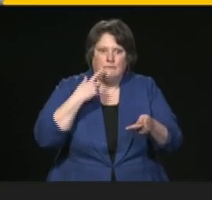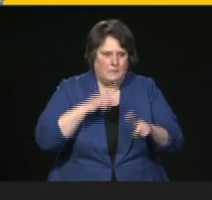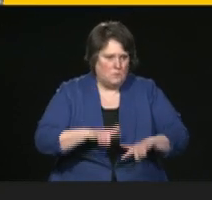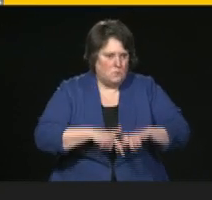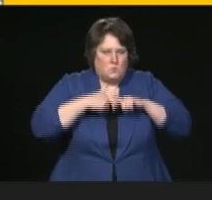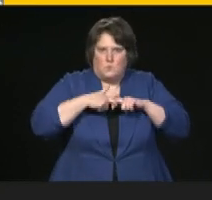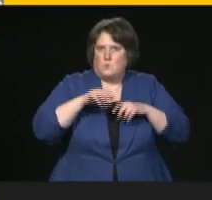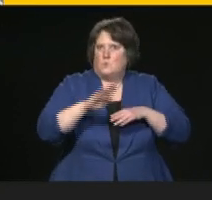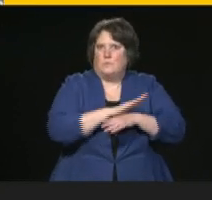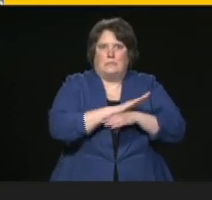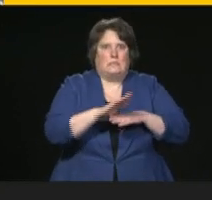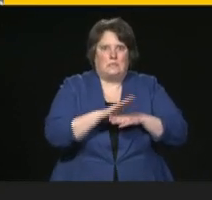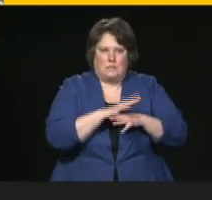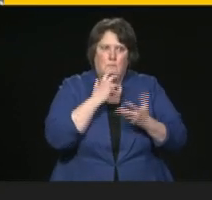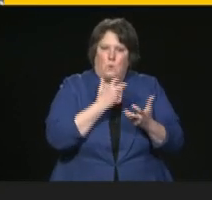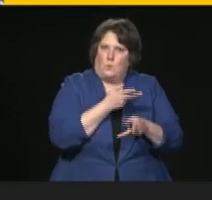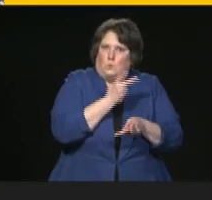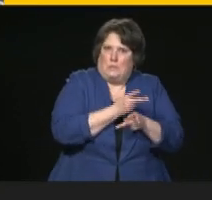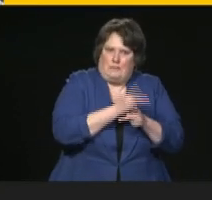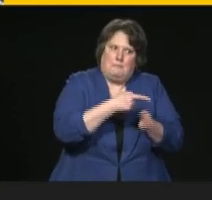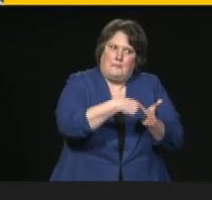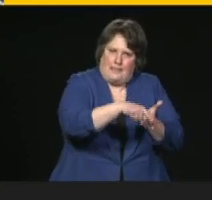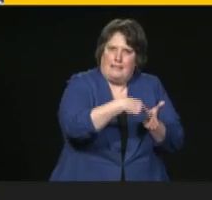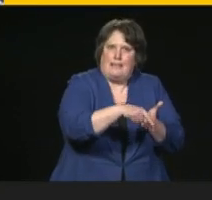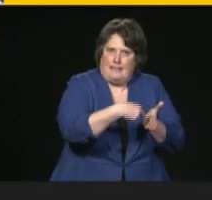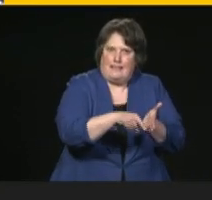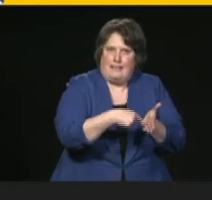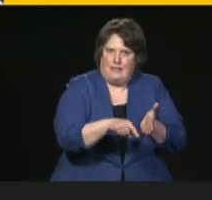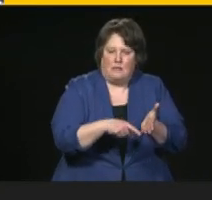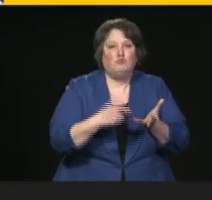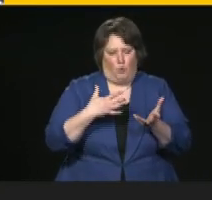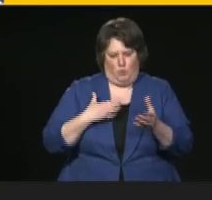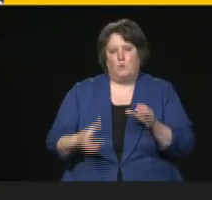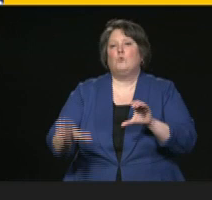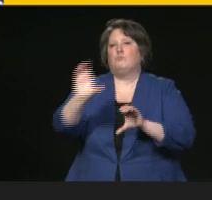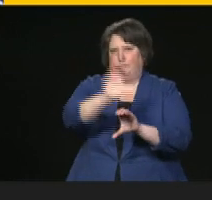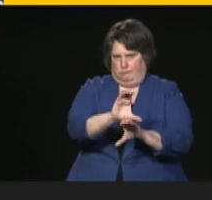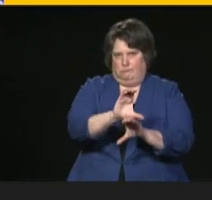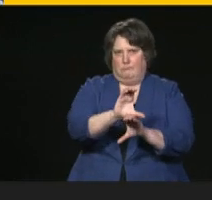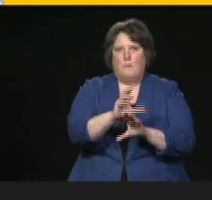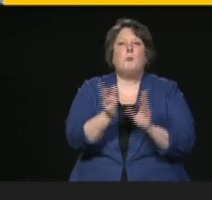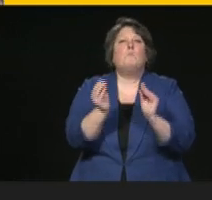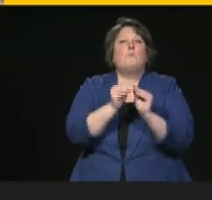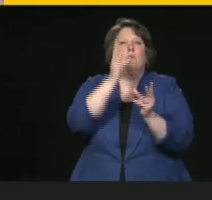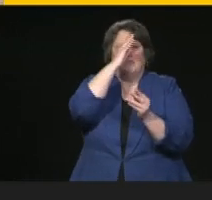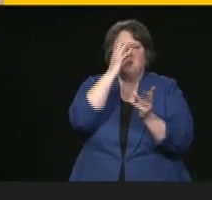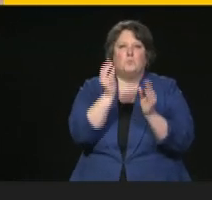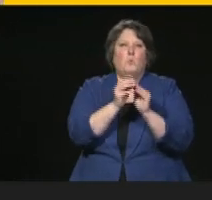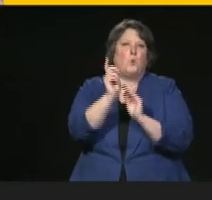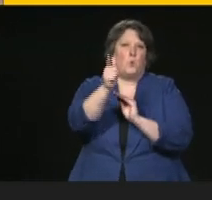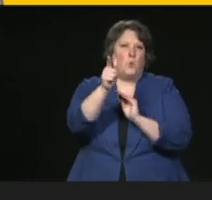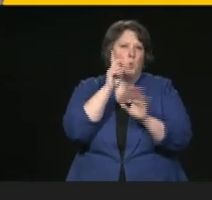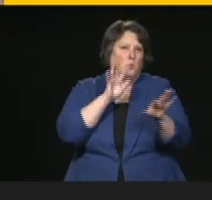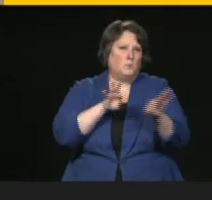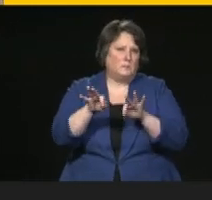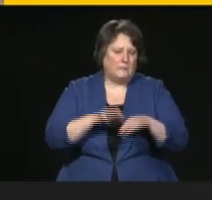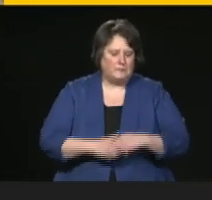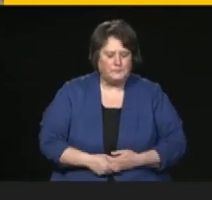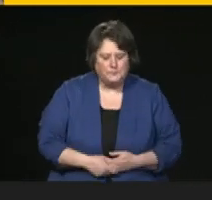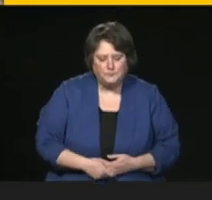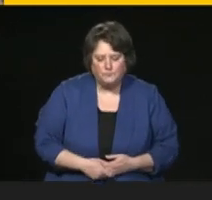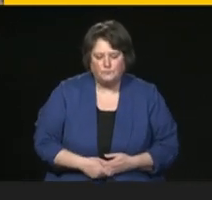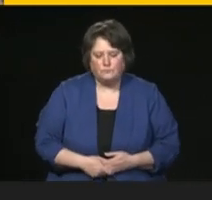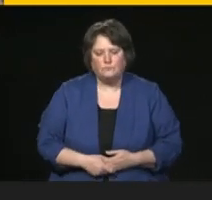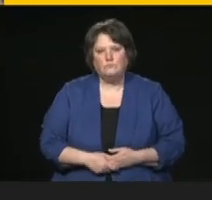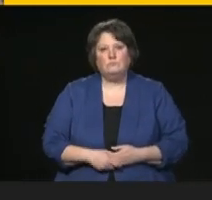full. More details will, as I said, be available soon. The new Canada Emergency Response Benefit is available to